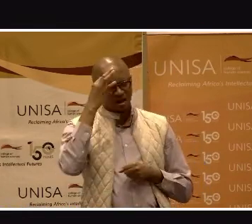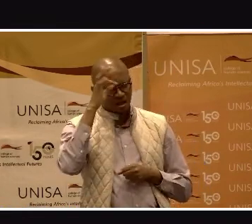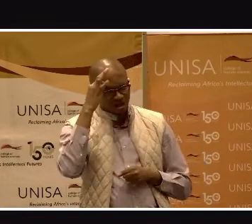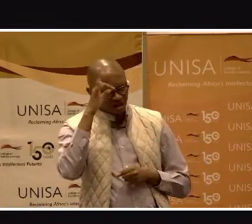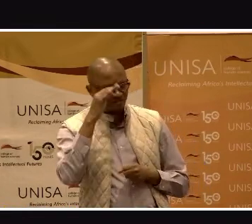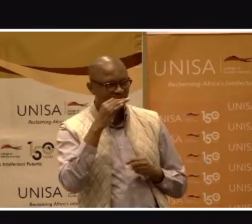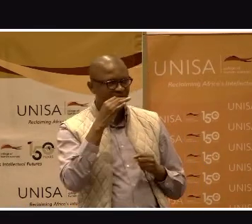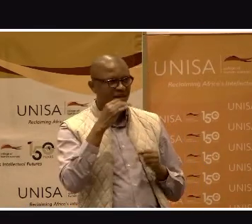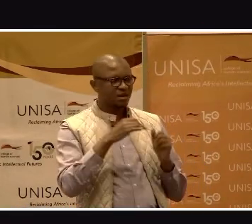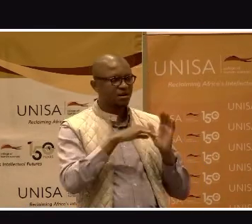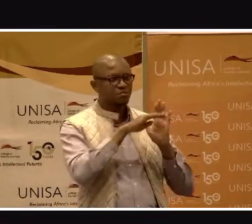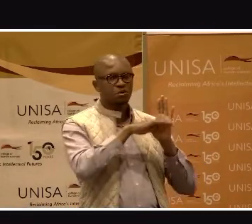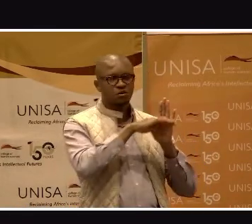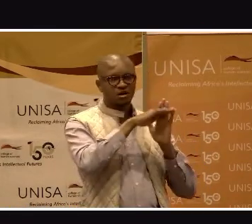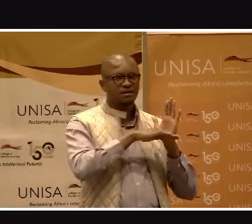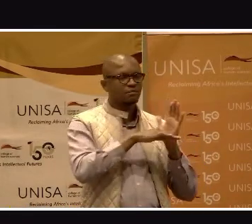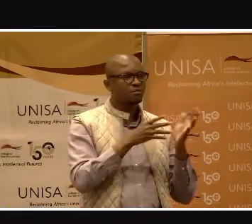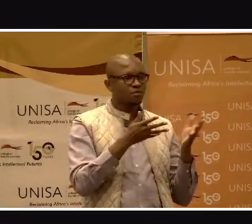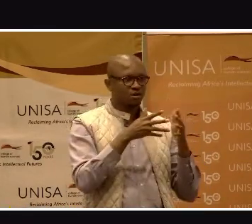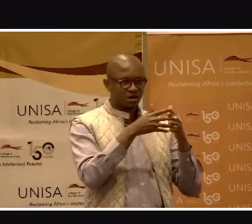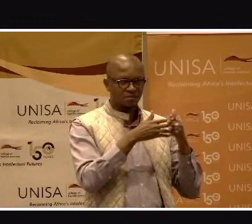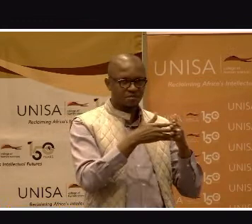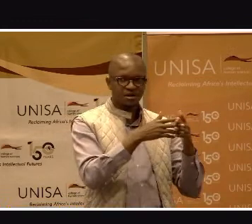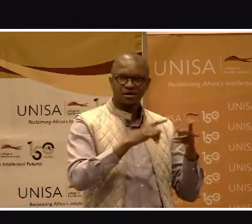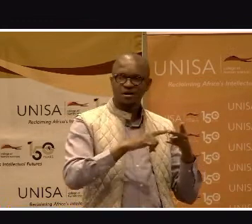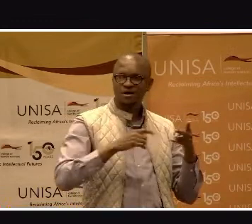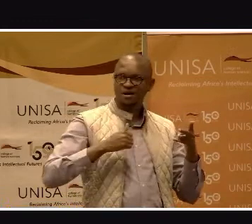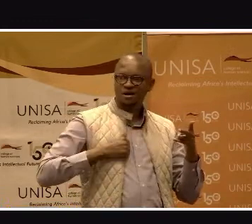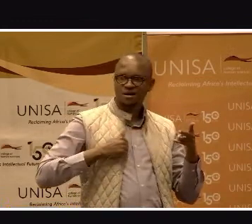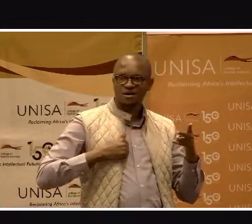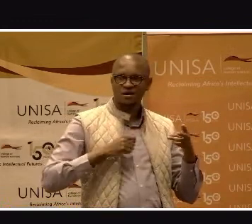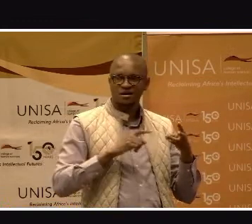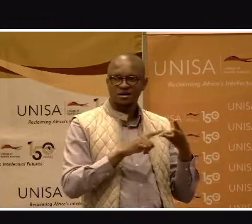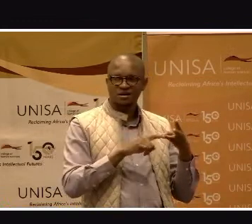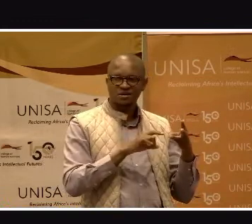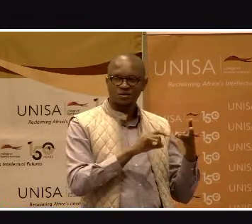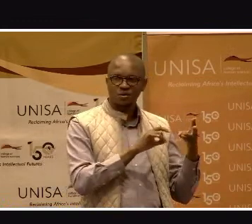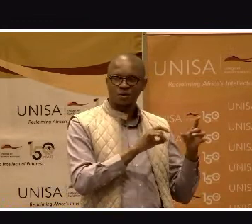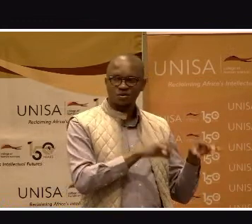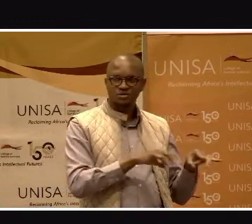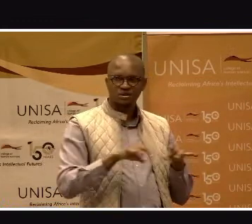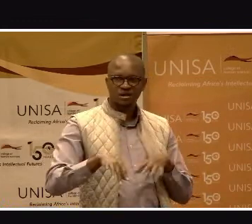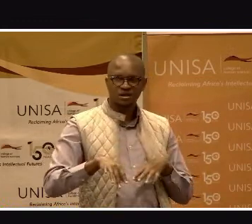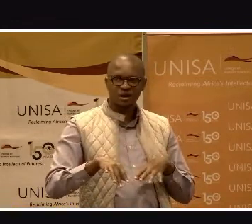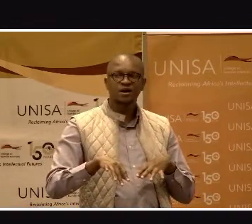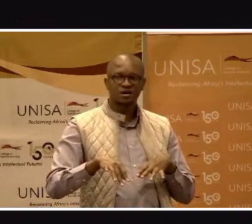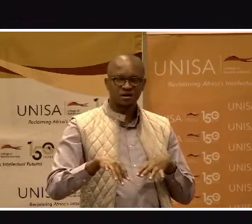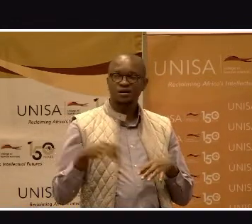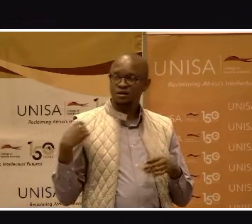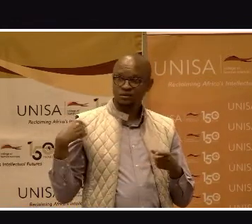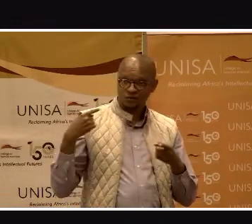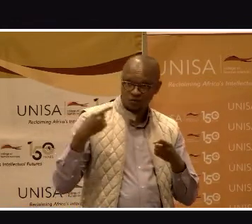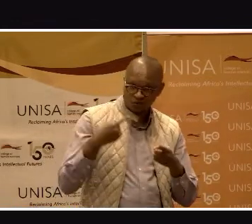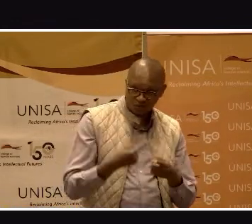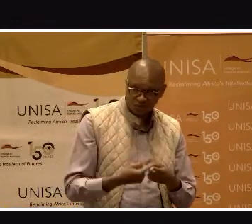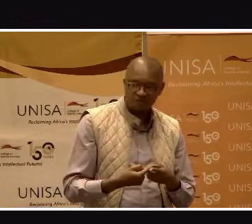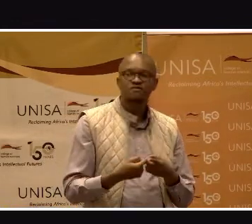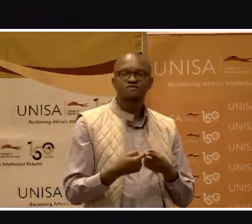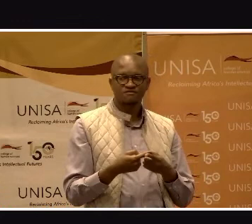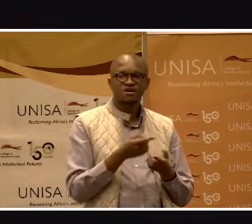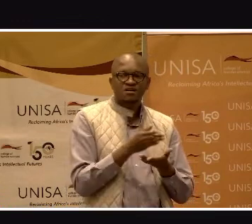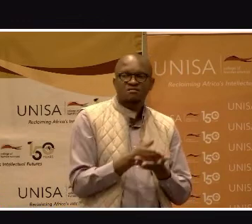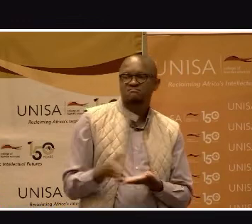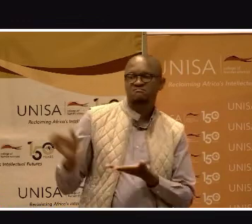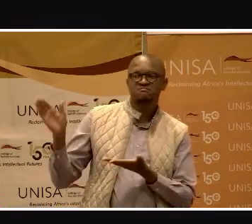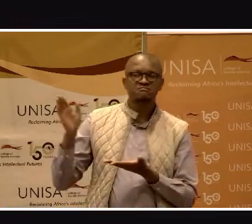particularly in the United States, in Canada, in Australia. Up to this day, they seek to erase indigenous identity among